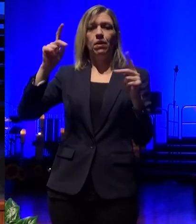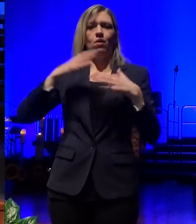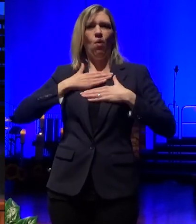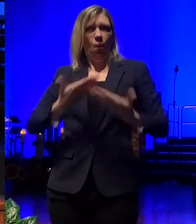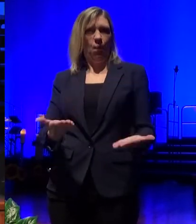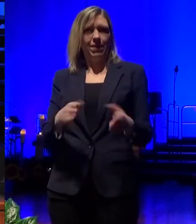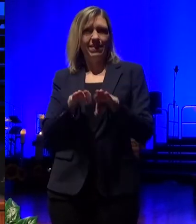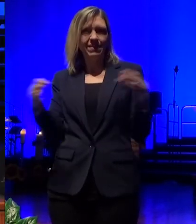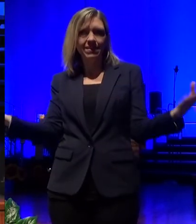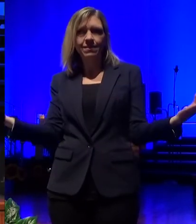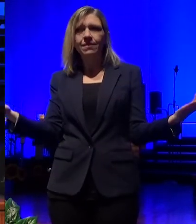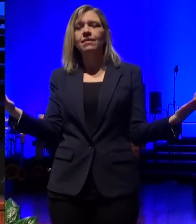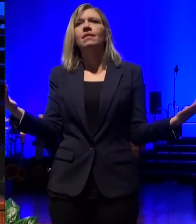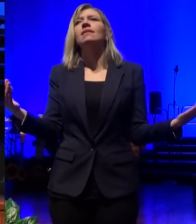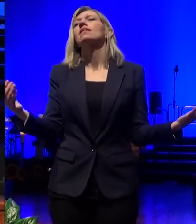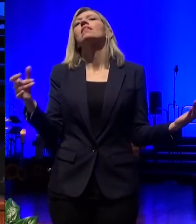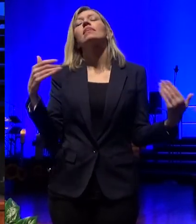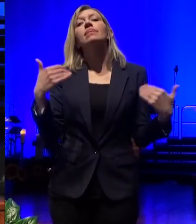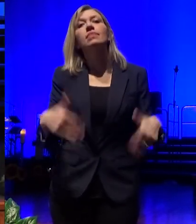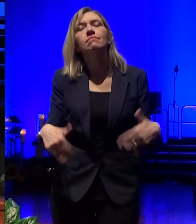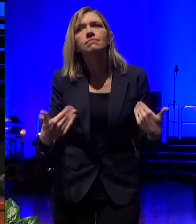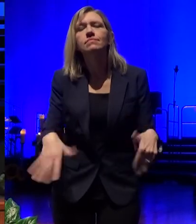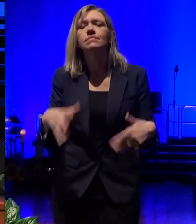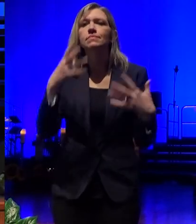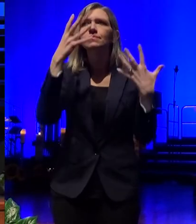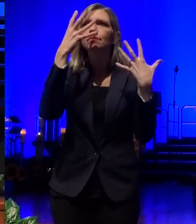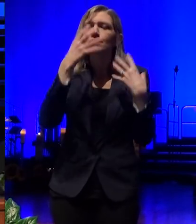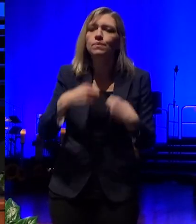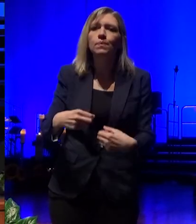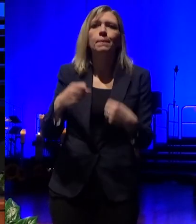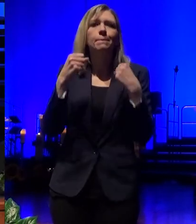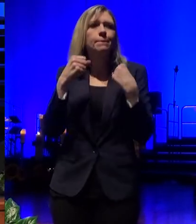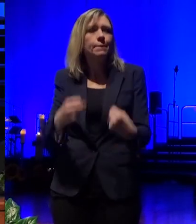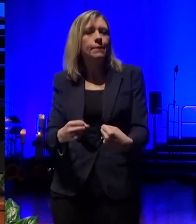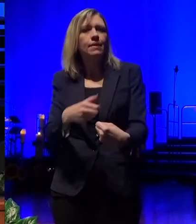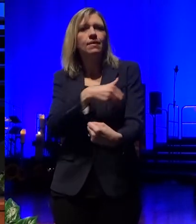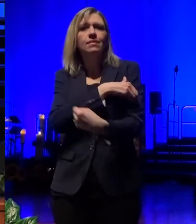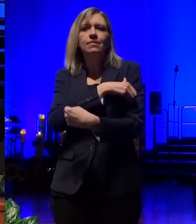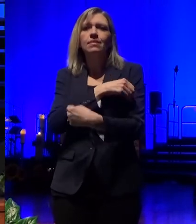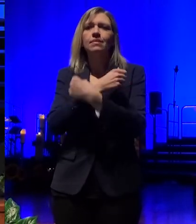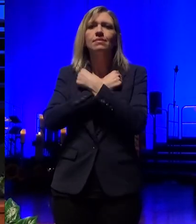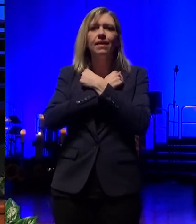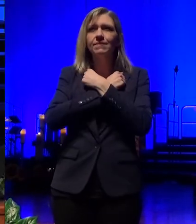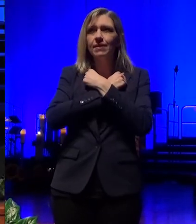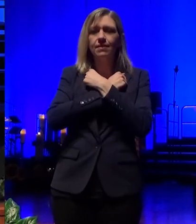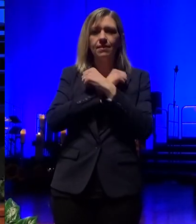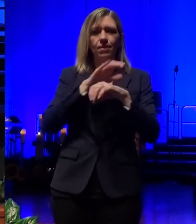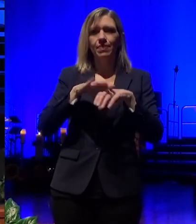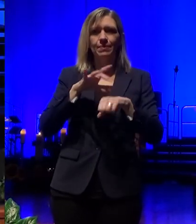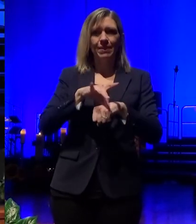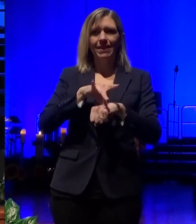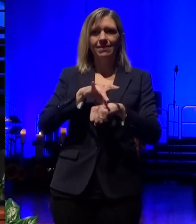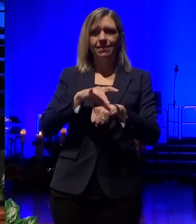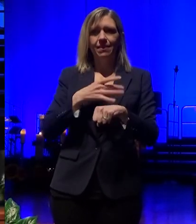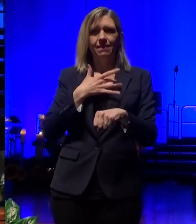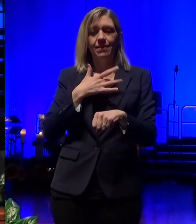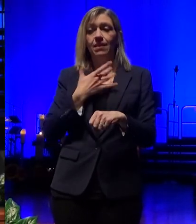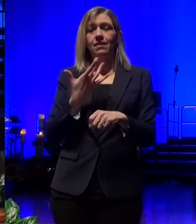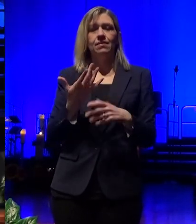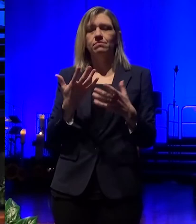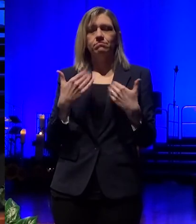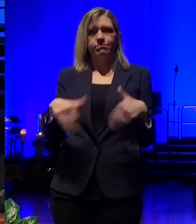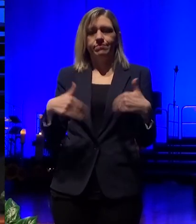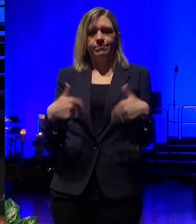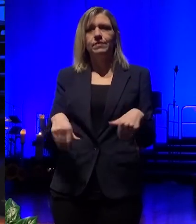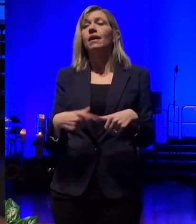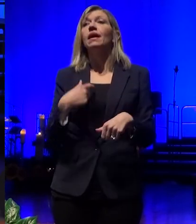that is the most powerful, loving place on the planet. And moreover, I believe